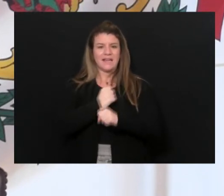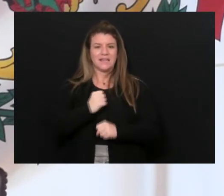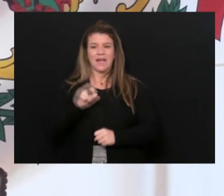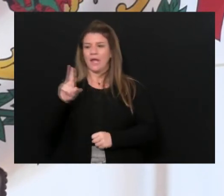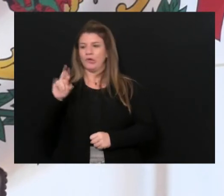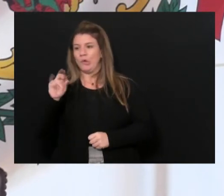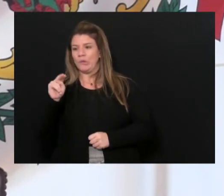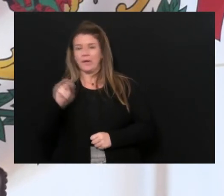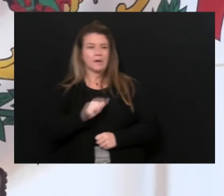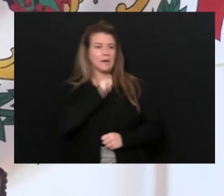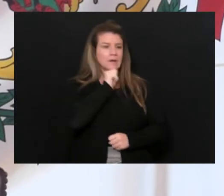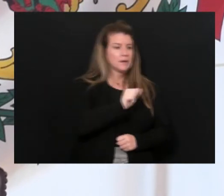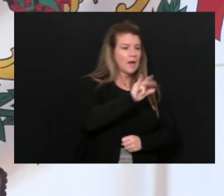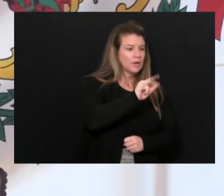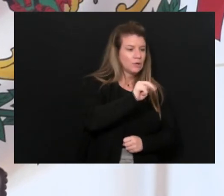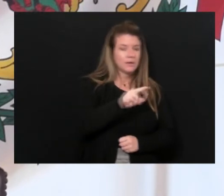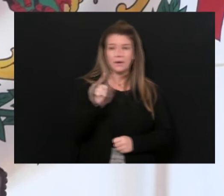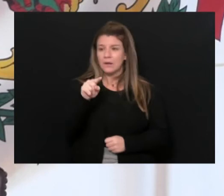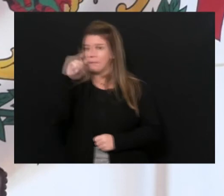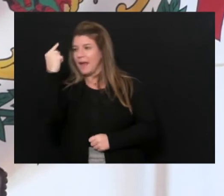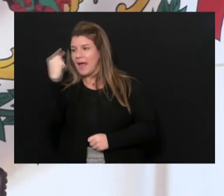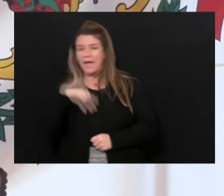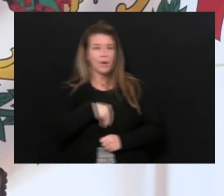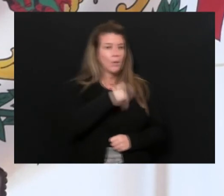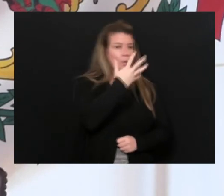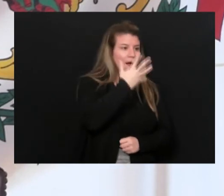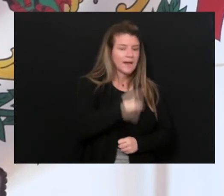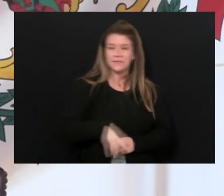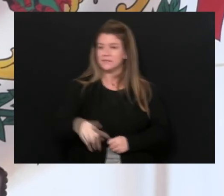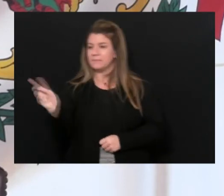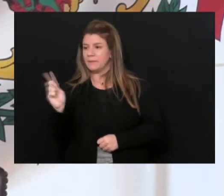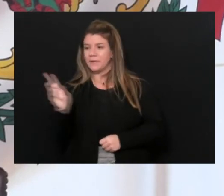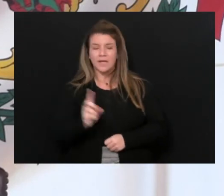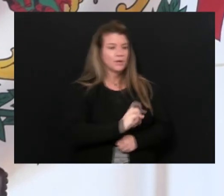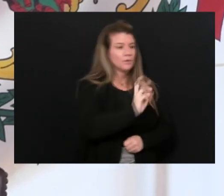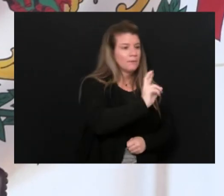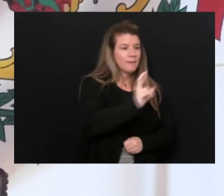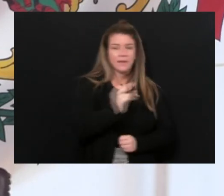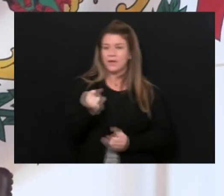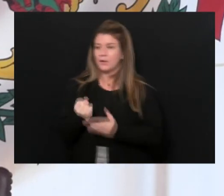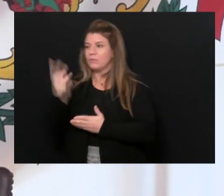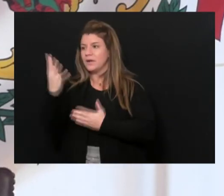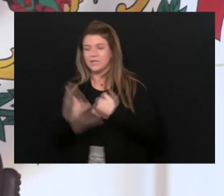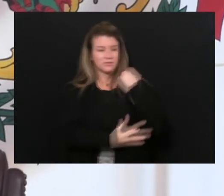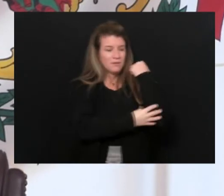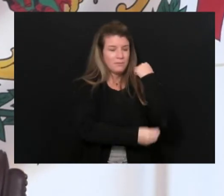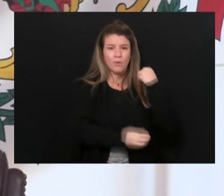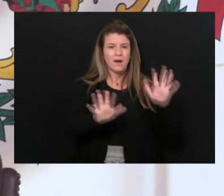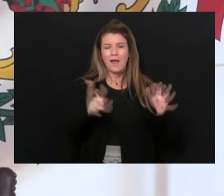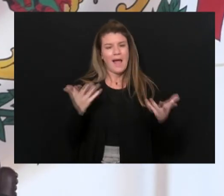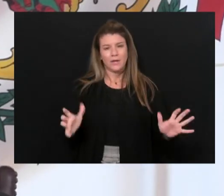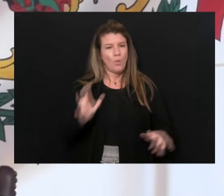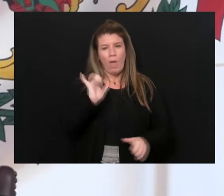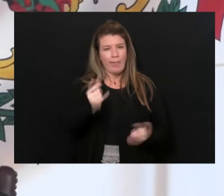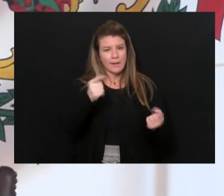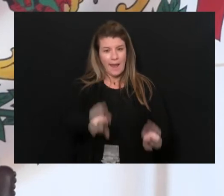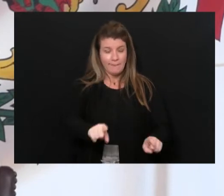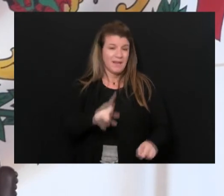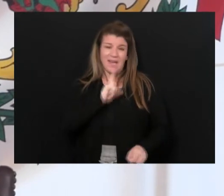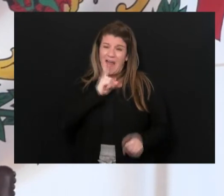white or rich against poor or whatever, Republican against Democrat. We don't need to do that in West Virginia, and we do it over and